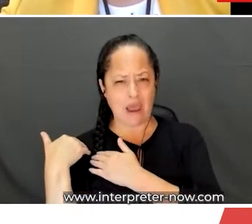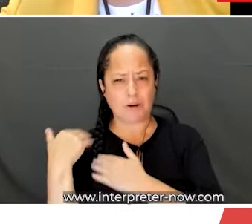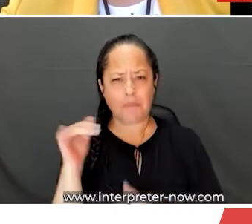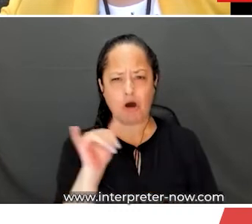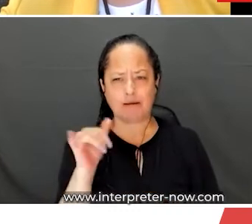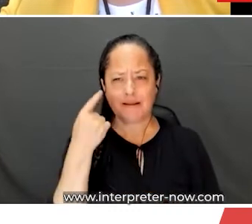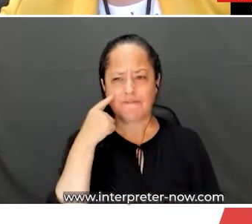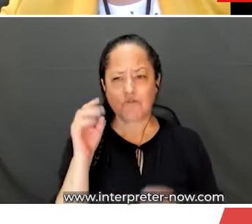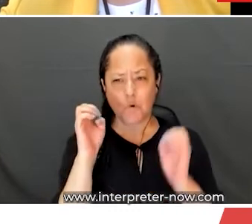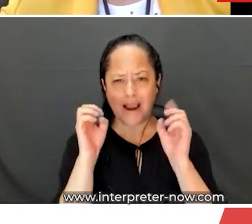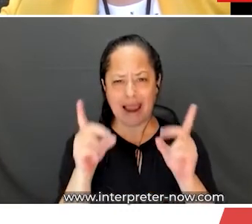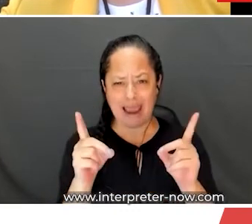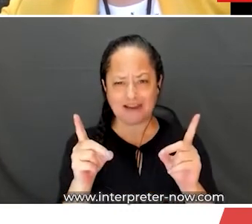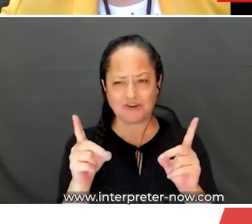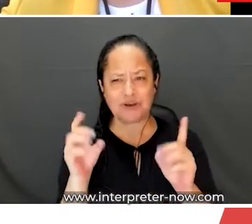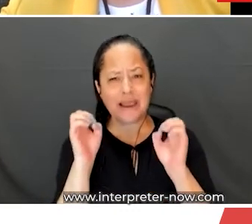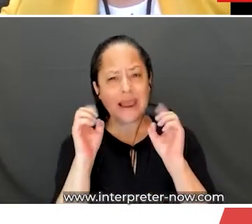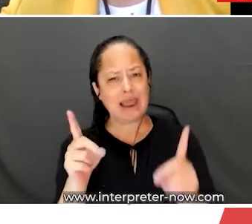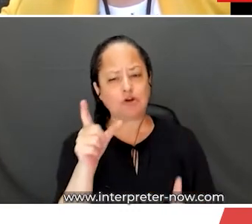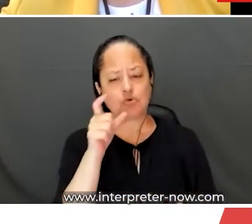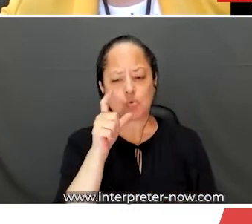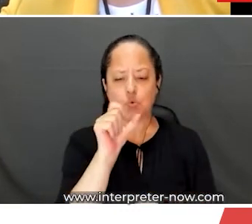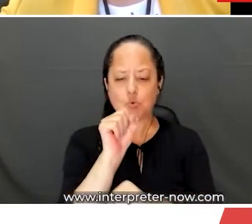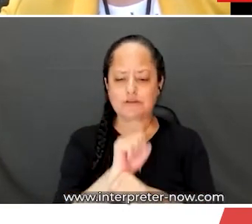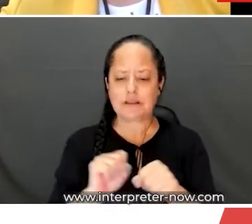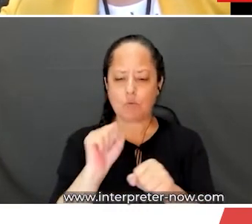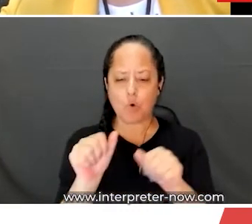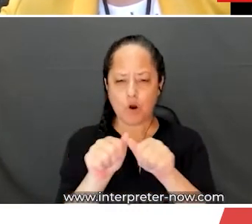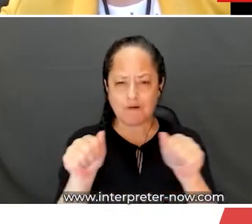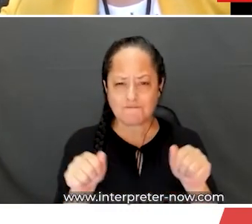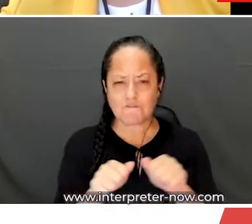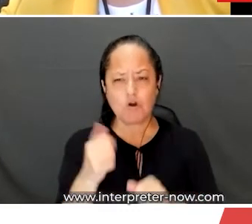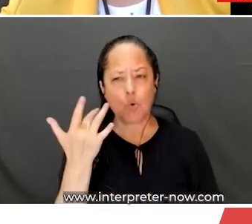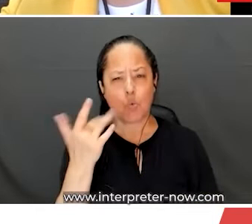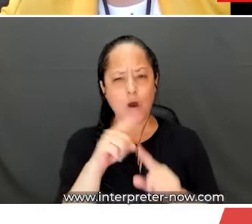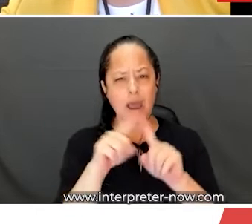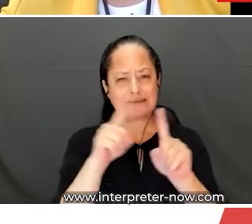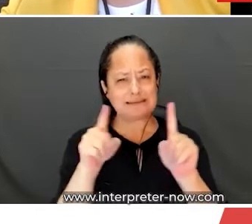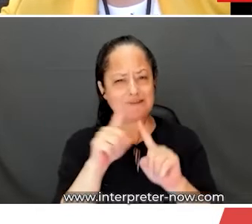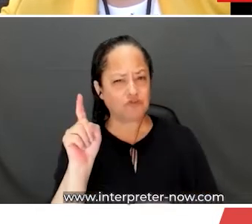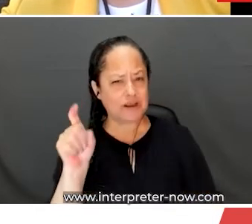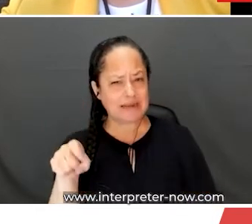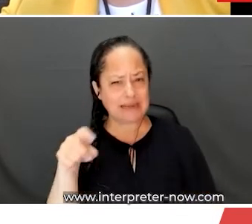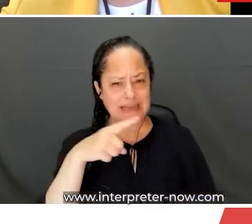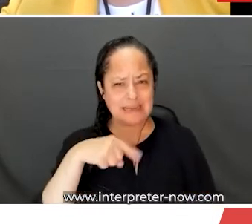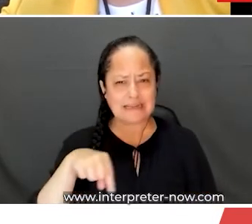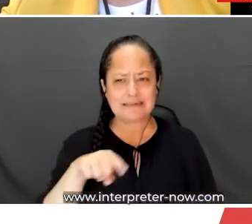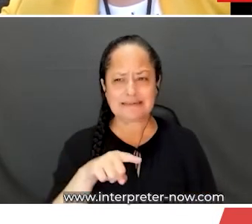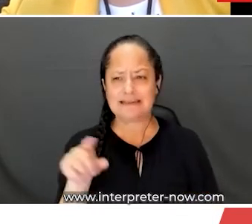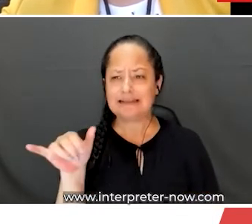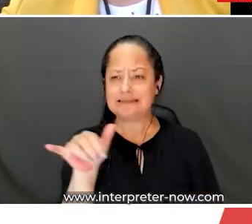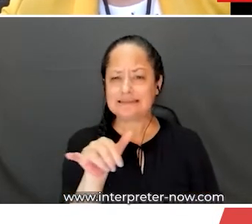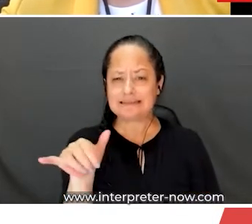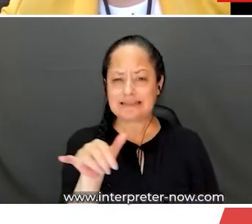for educating who is in our workforce, why they have different needs. The same way